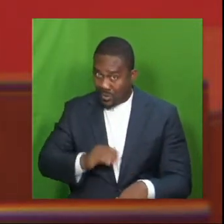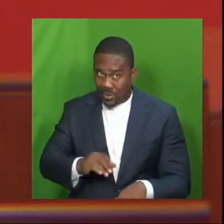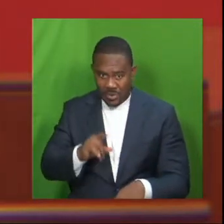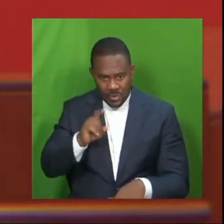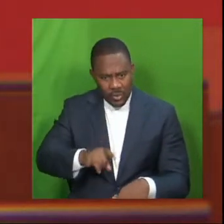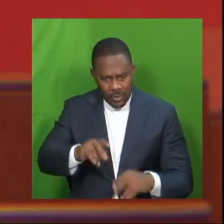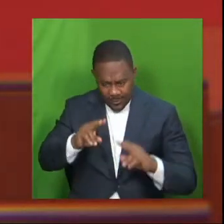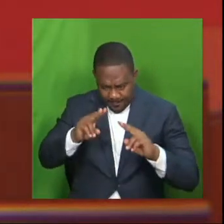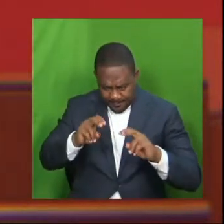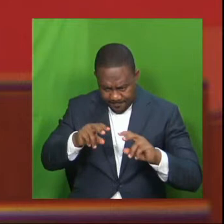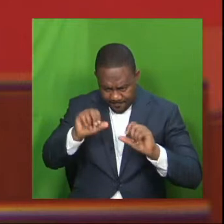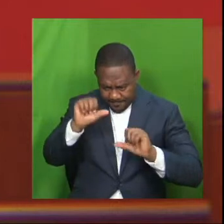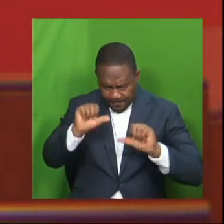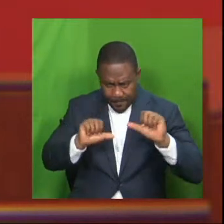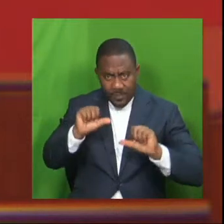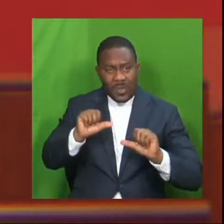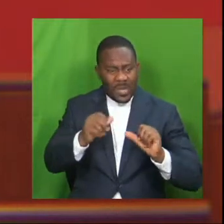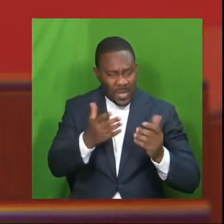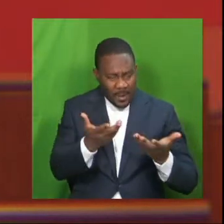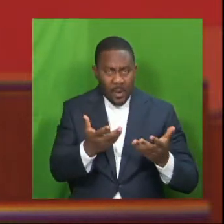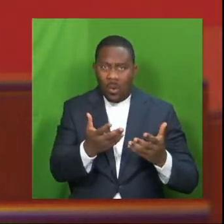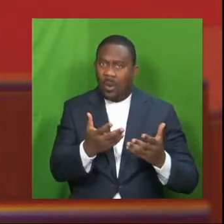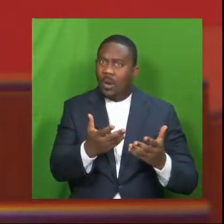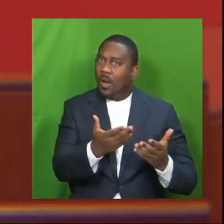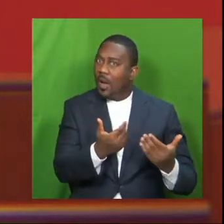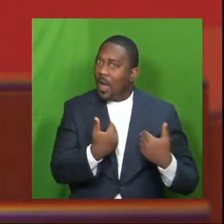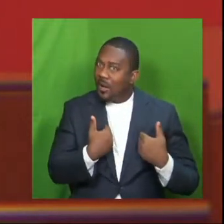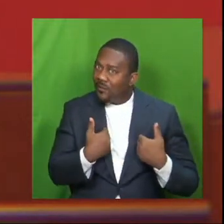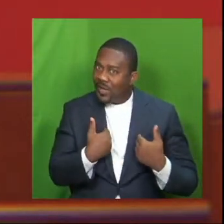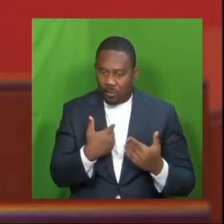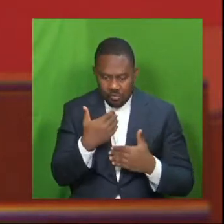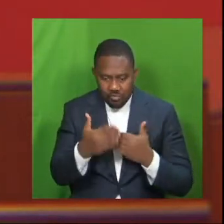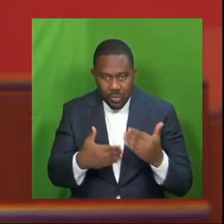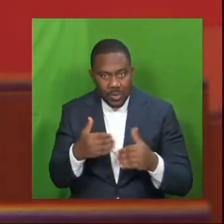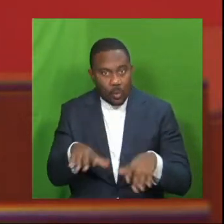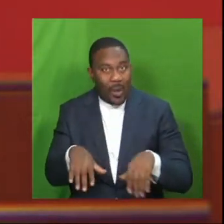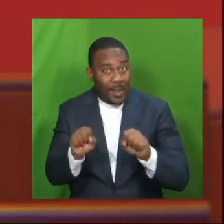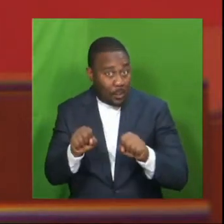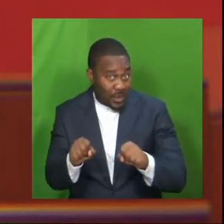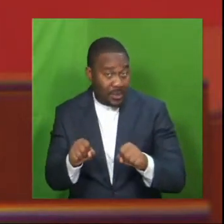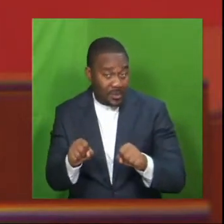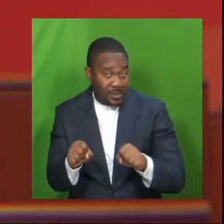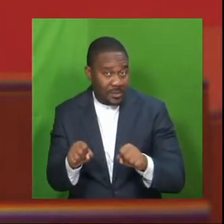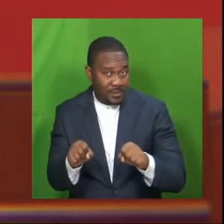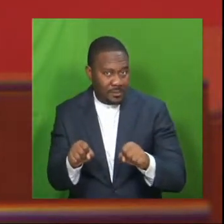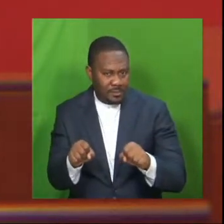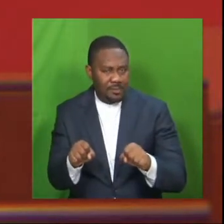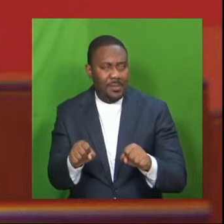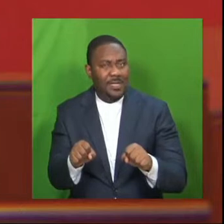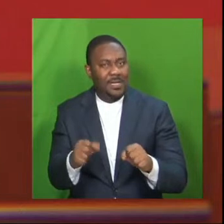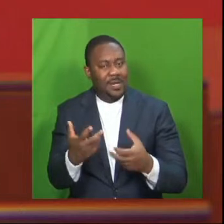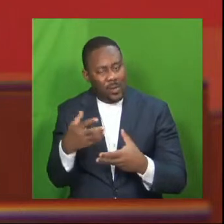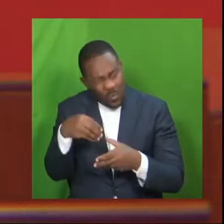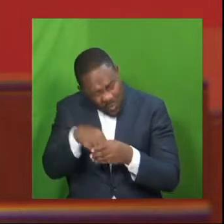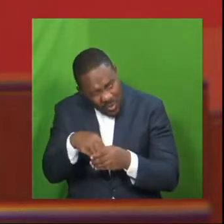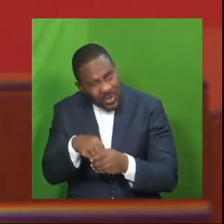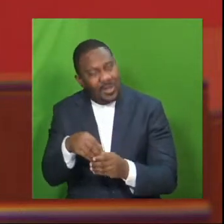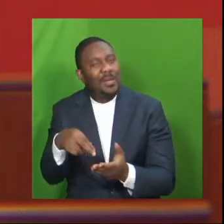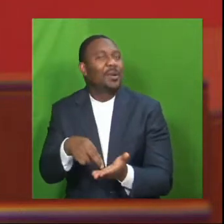the House to come out with a clear procedure to adopt, will include these things in the